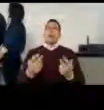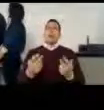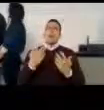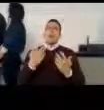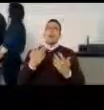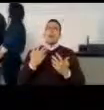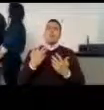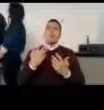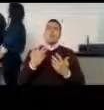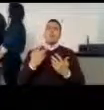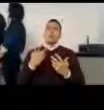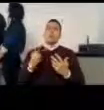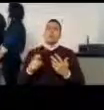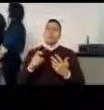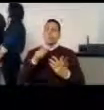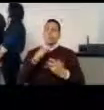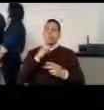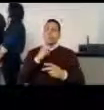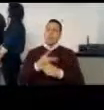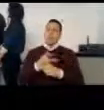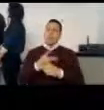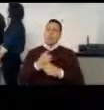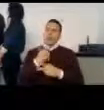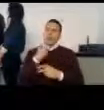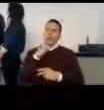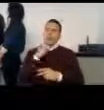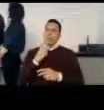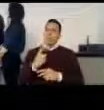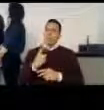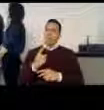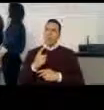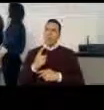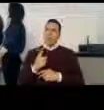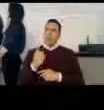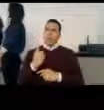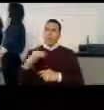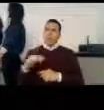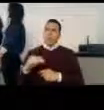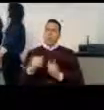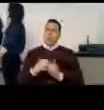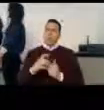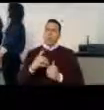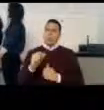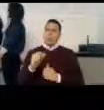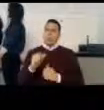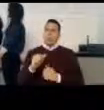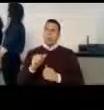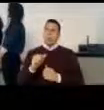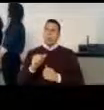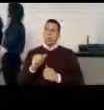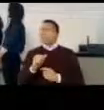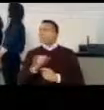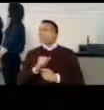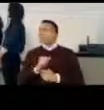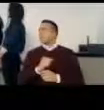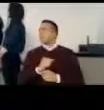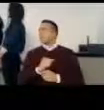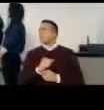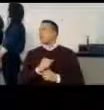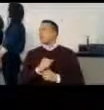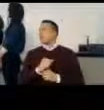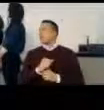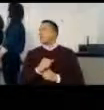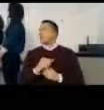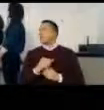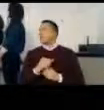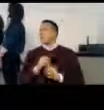to take care of one child with a disability, how many hands would go up today? Many hands will go up today.